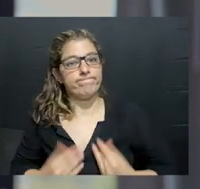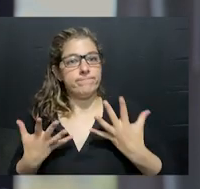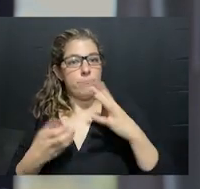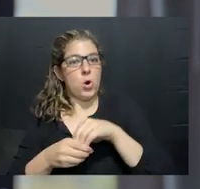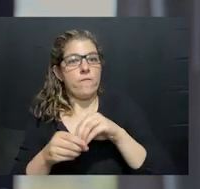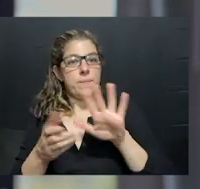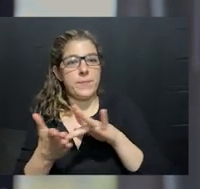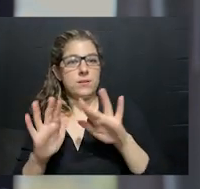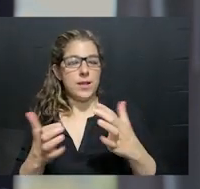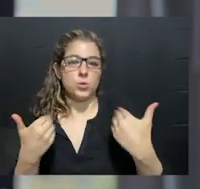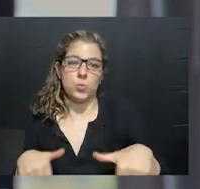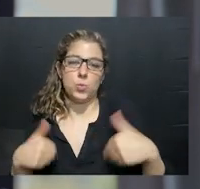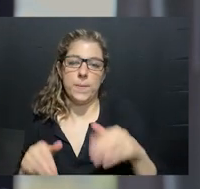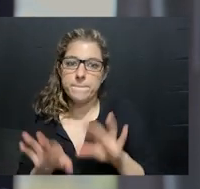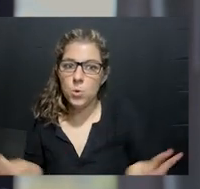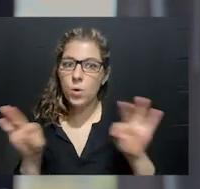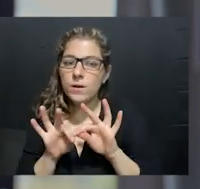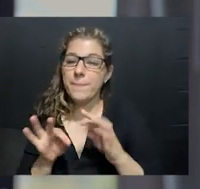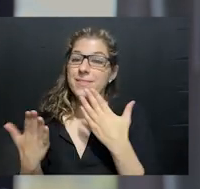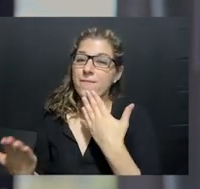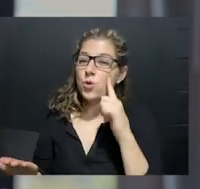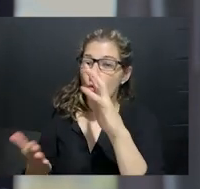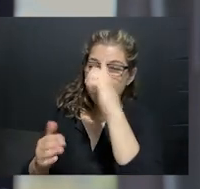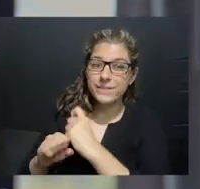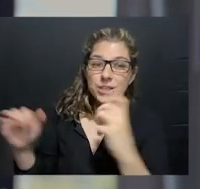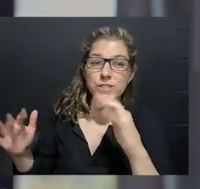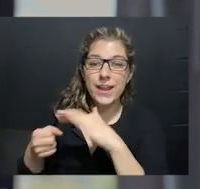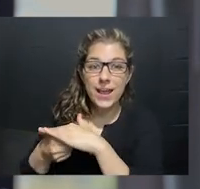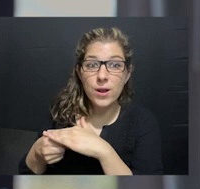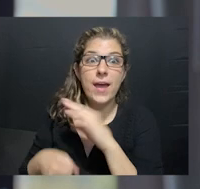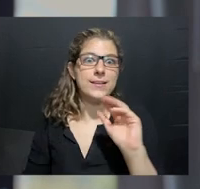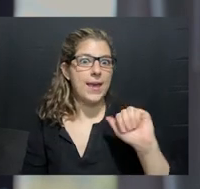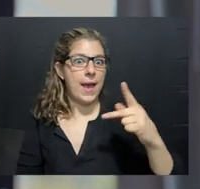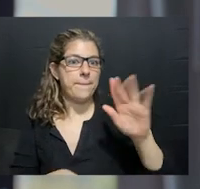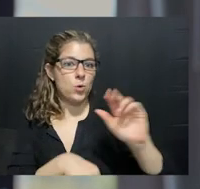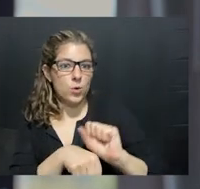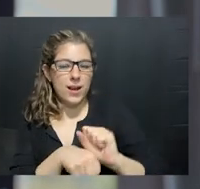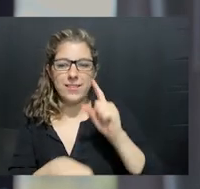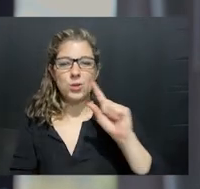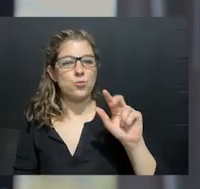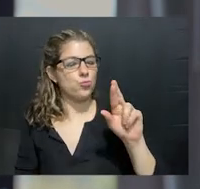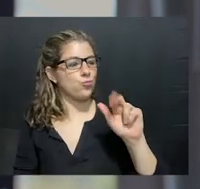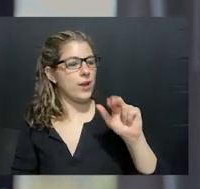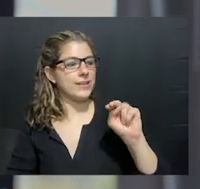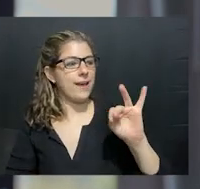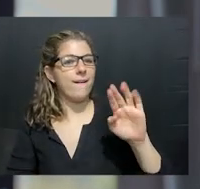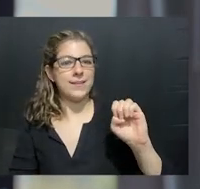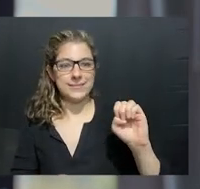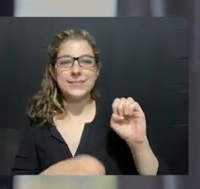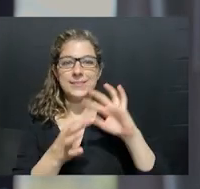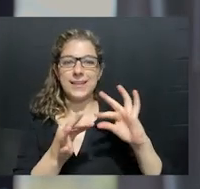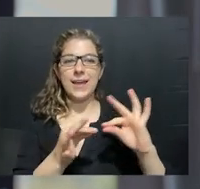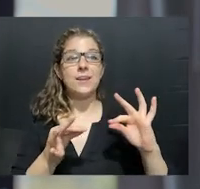middle class is so critical. I'm thankful for your vision in that area and for CAHPS' work. I think it was Brandeis who once observed that